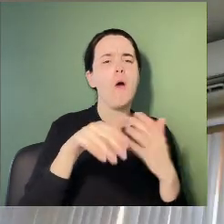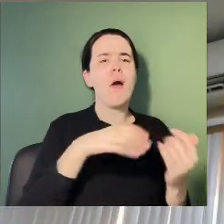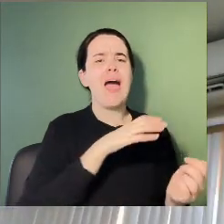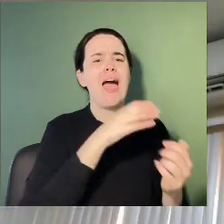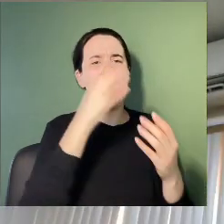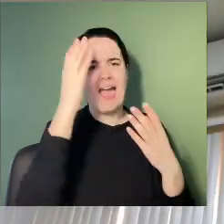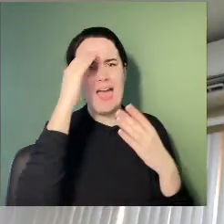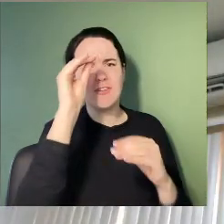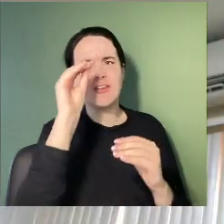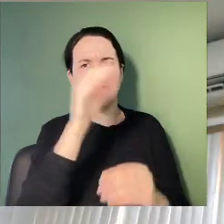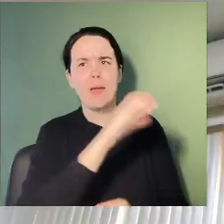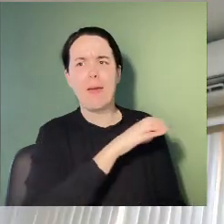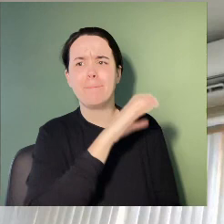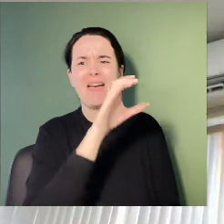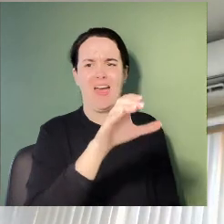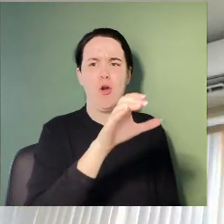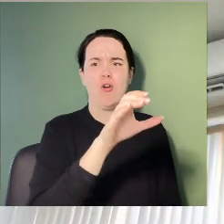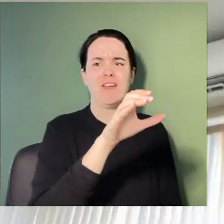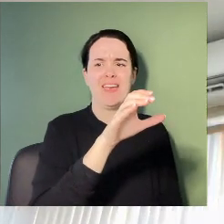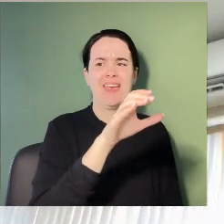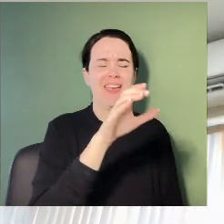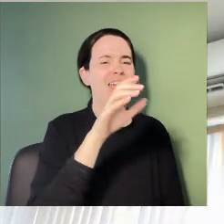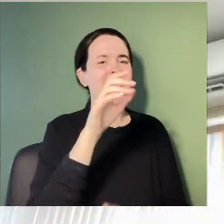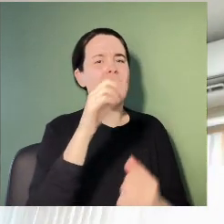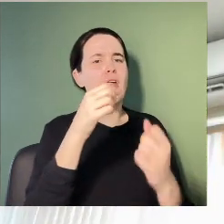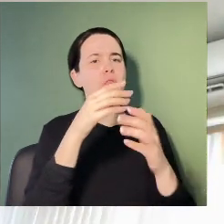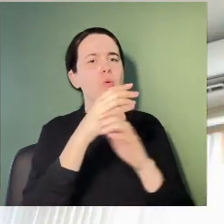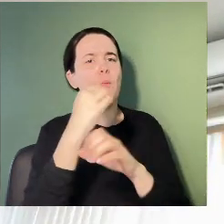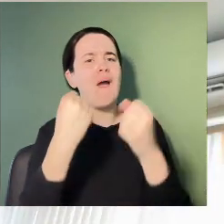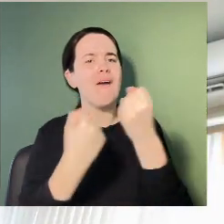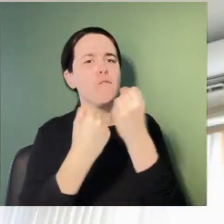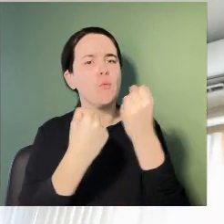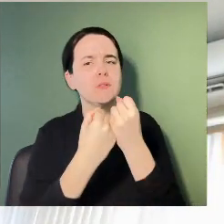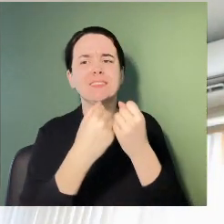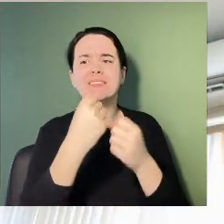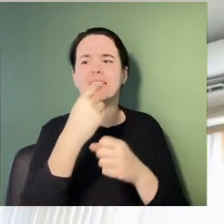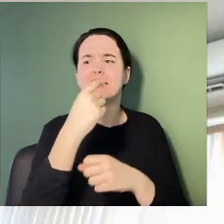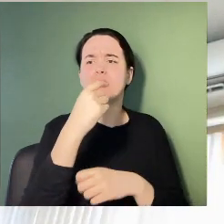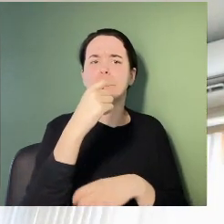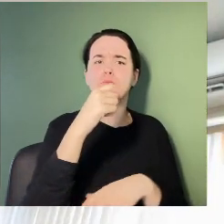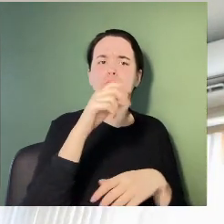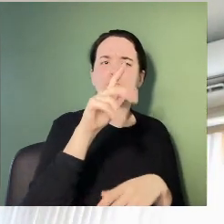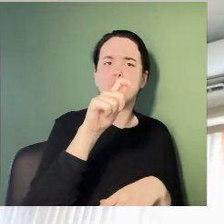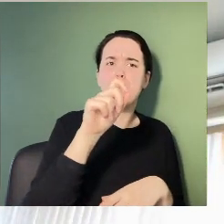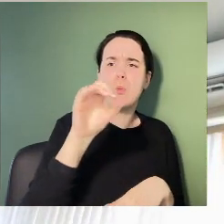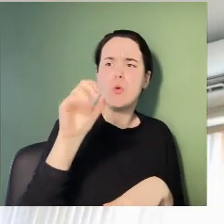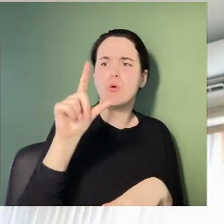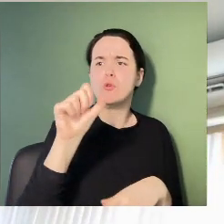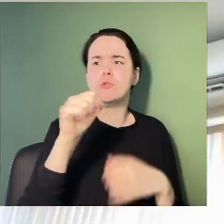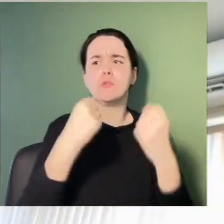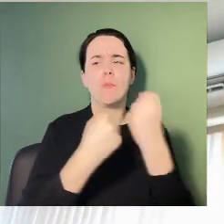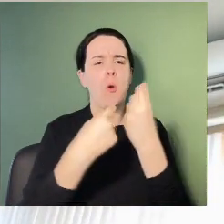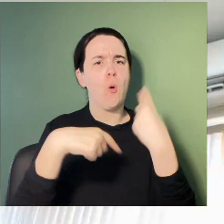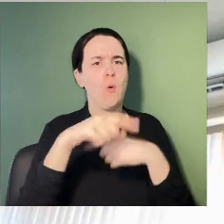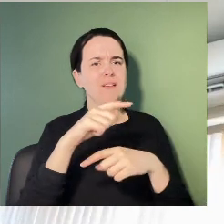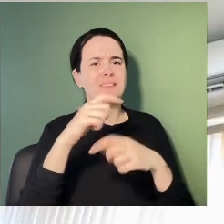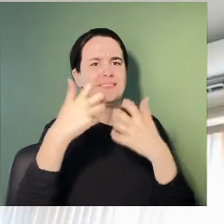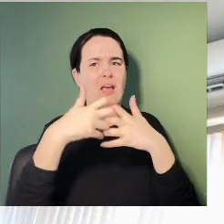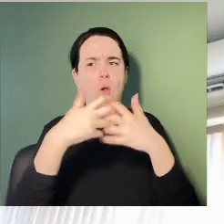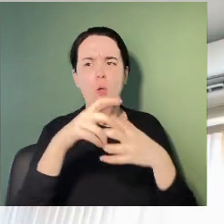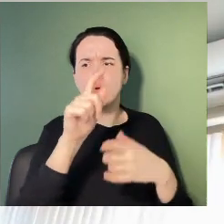through advocacy with the right tools will help us move faster with technological tools for